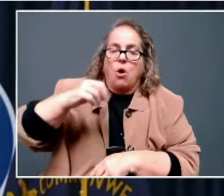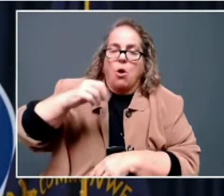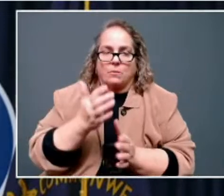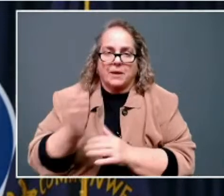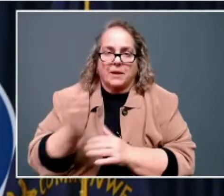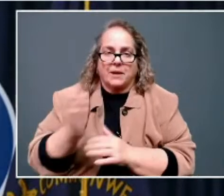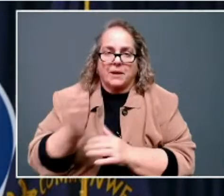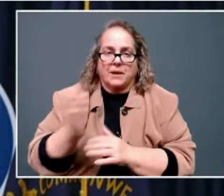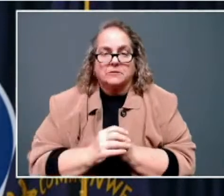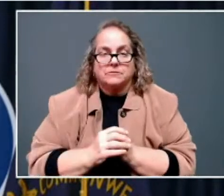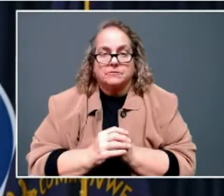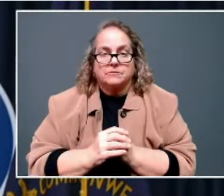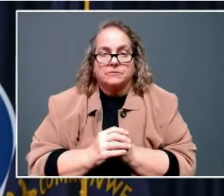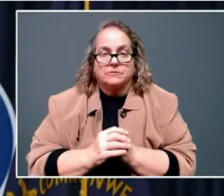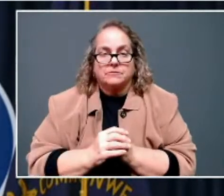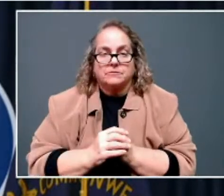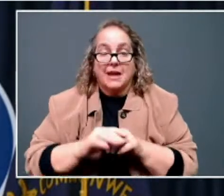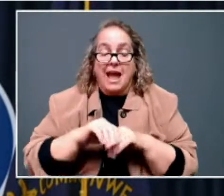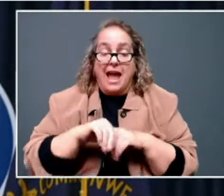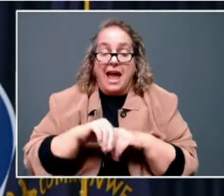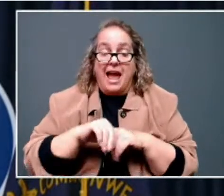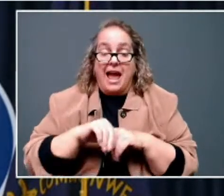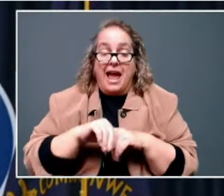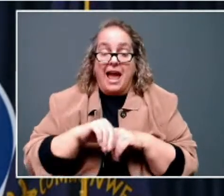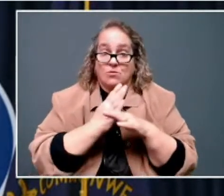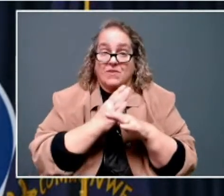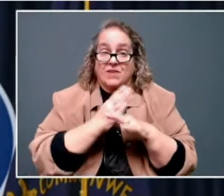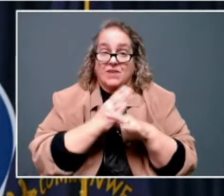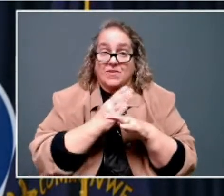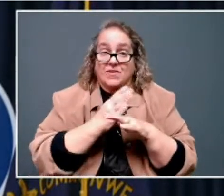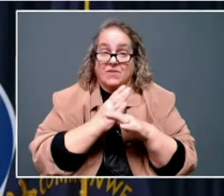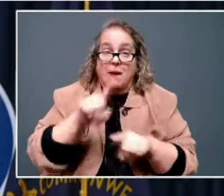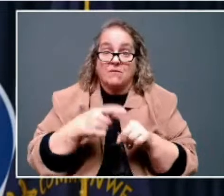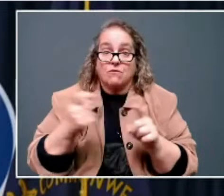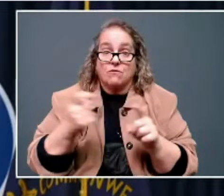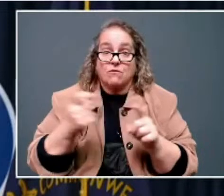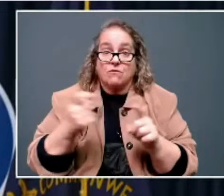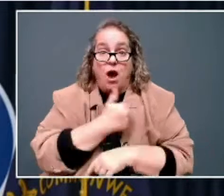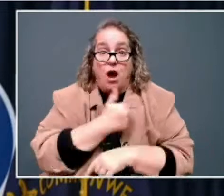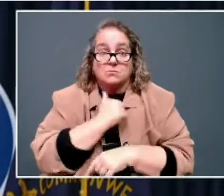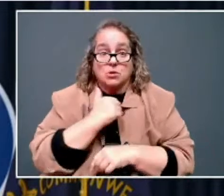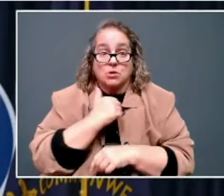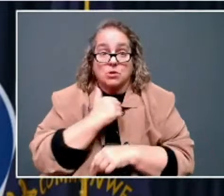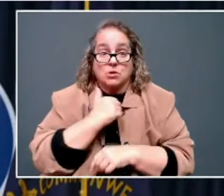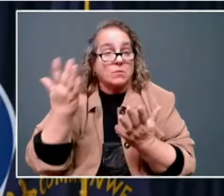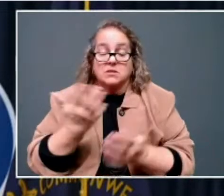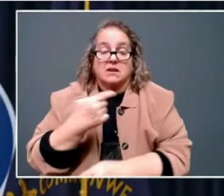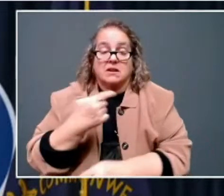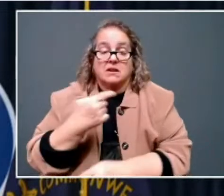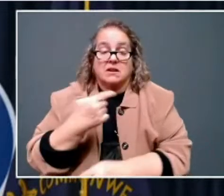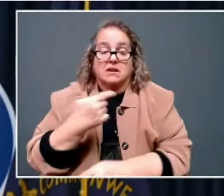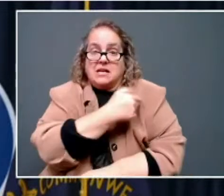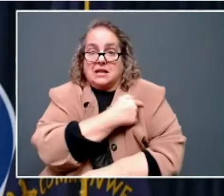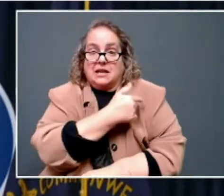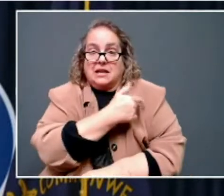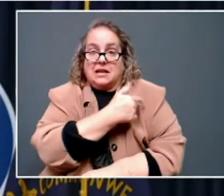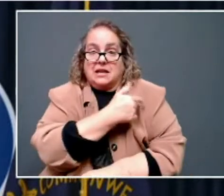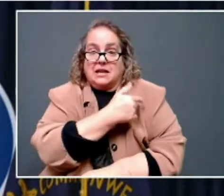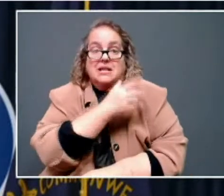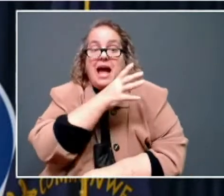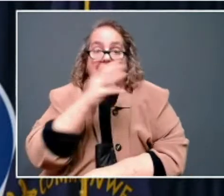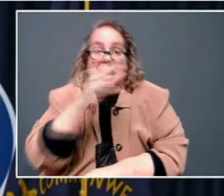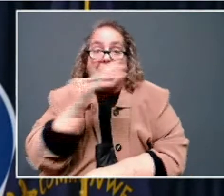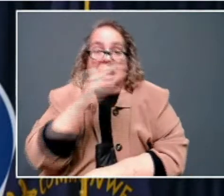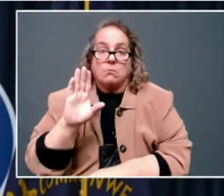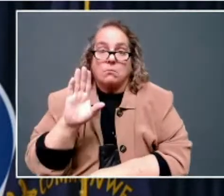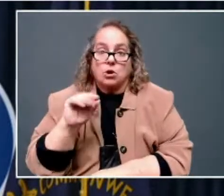way we prevent this happening from our hospitals being overwhelmed are vaccinations and boosters. It is